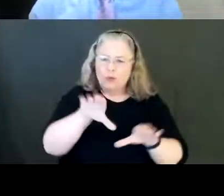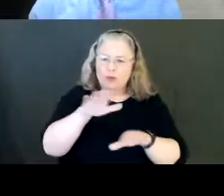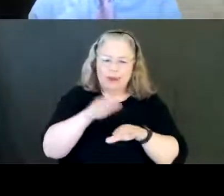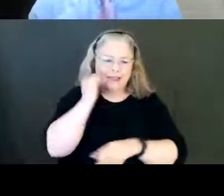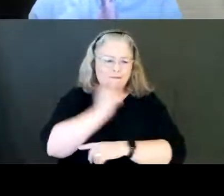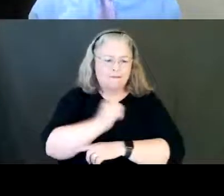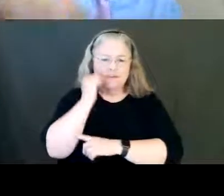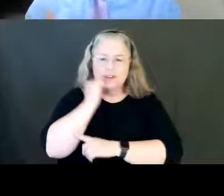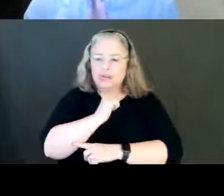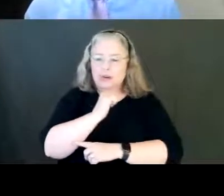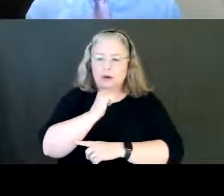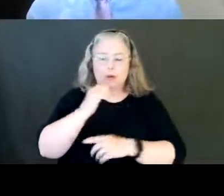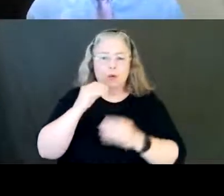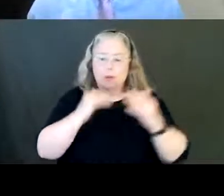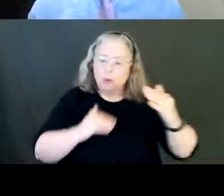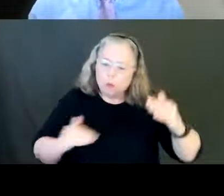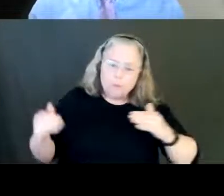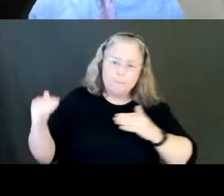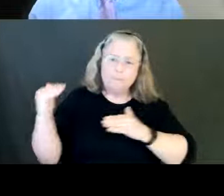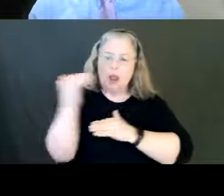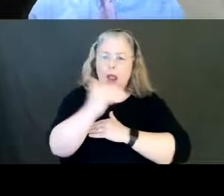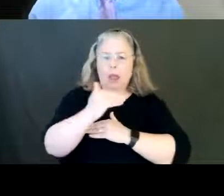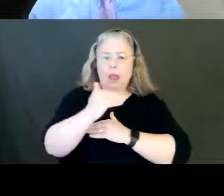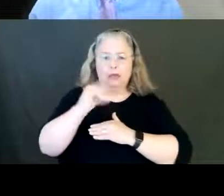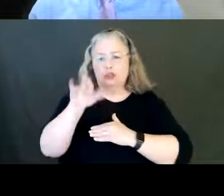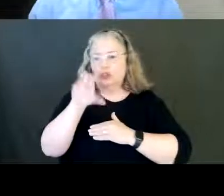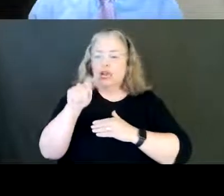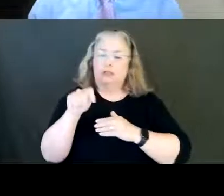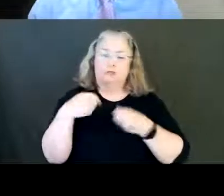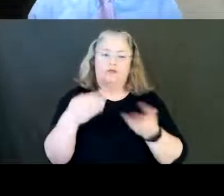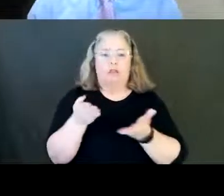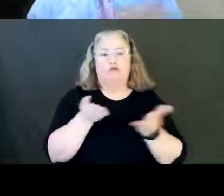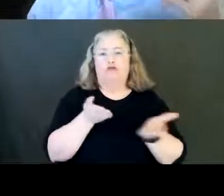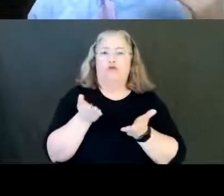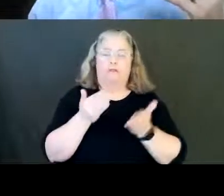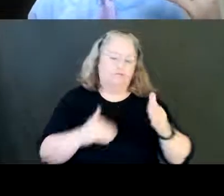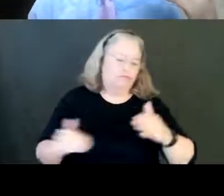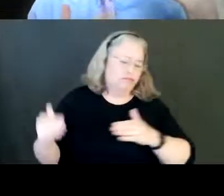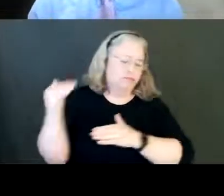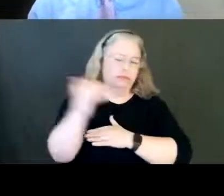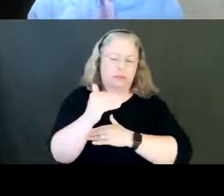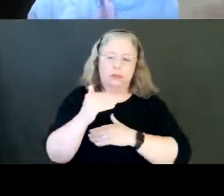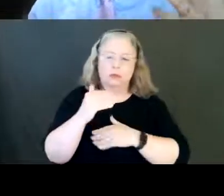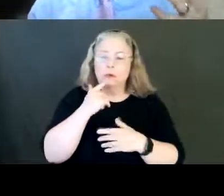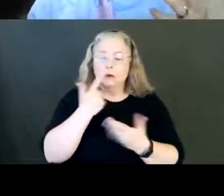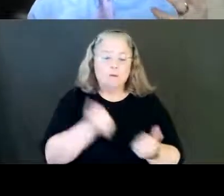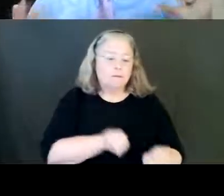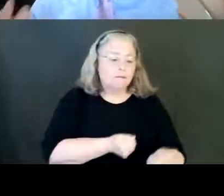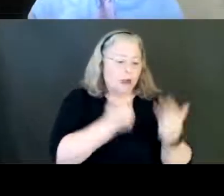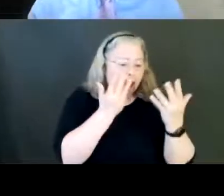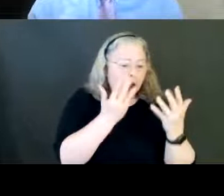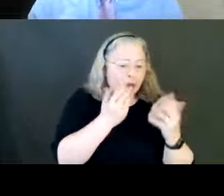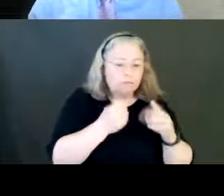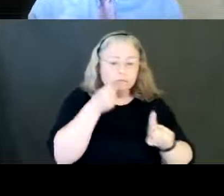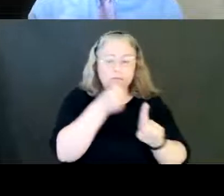basis that go so far beyond just providing a service, whether there's a fire or some